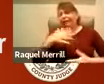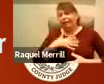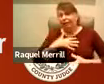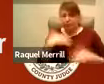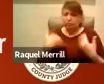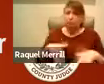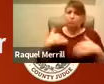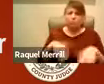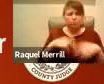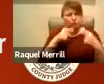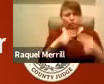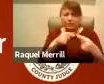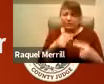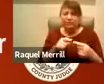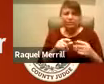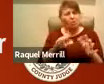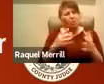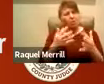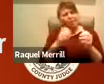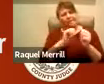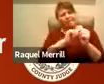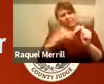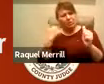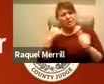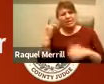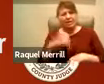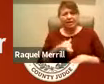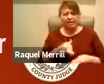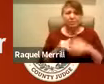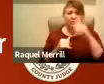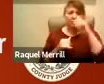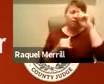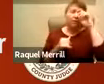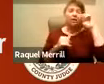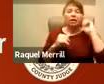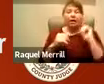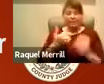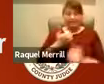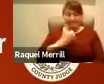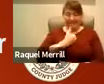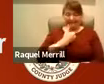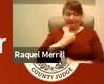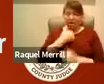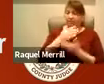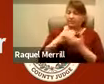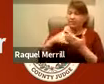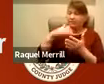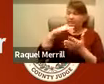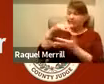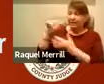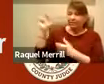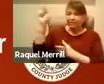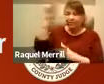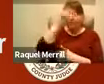struggling. So there have been studies, and I myself am trying to learn as much as I